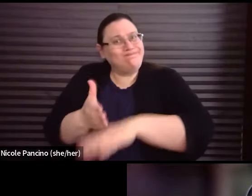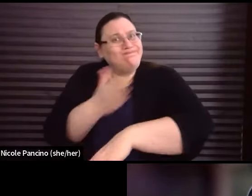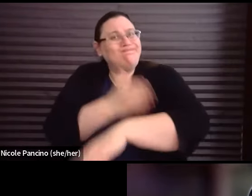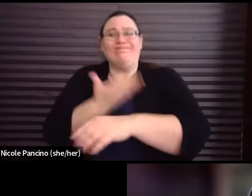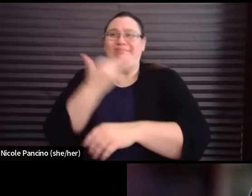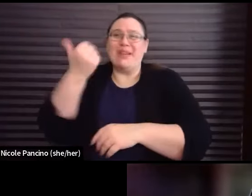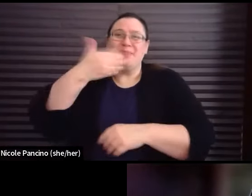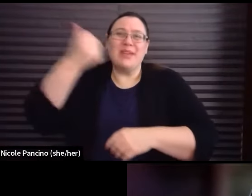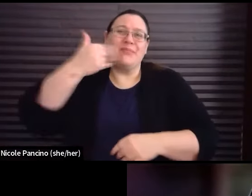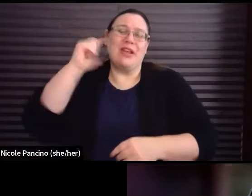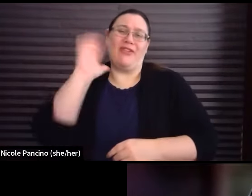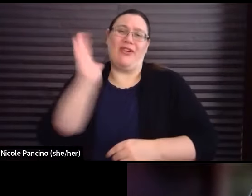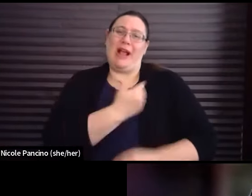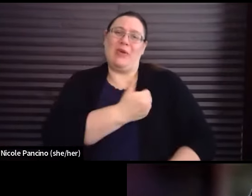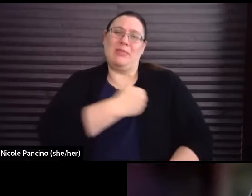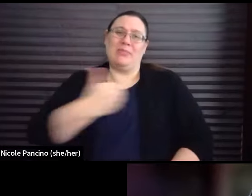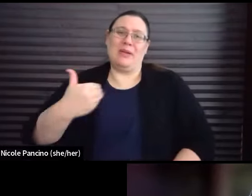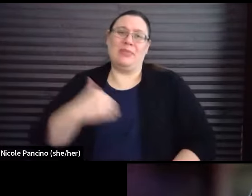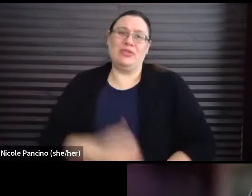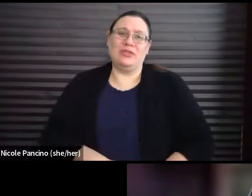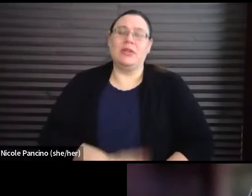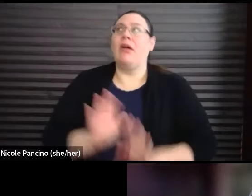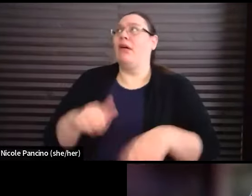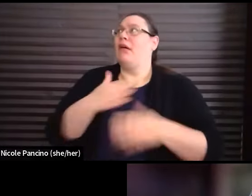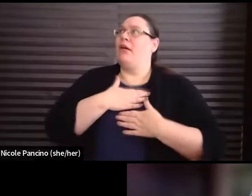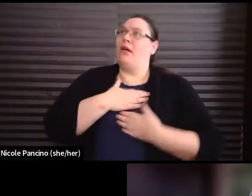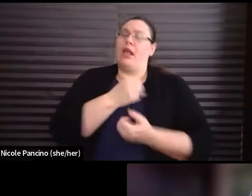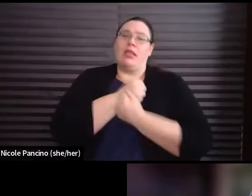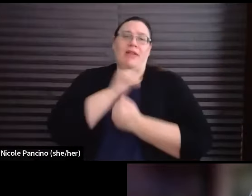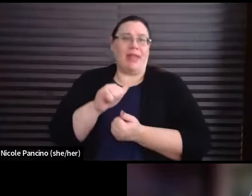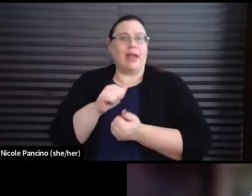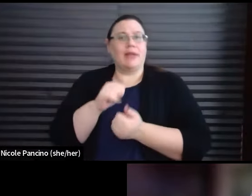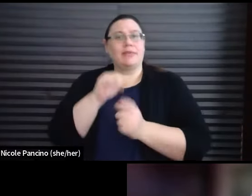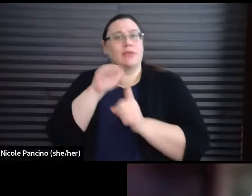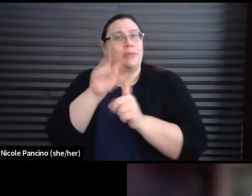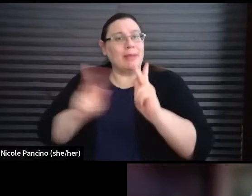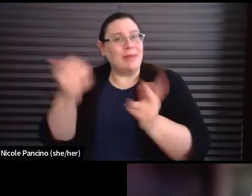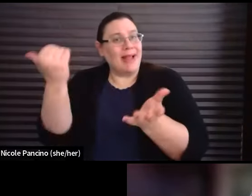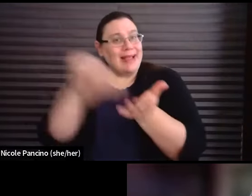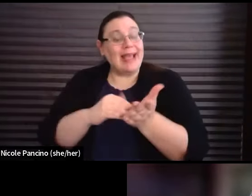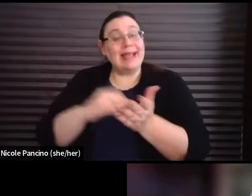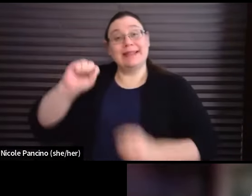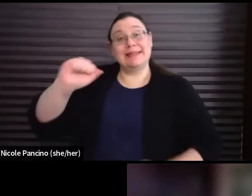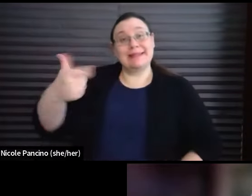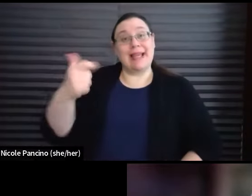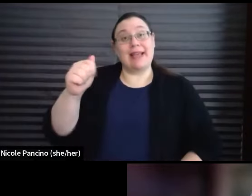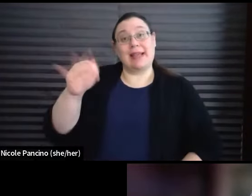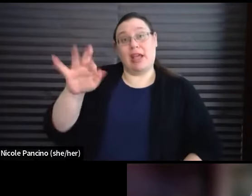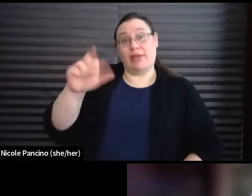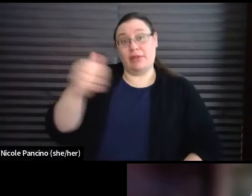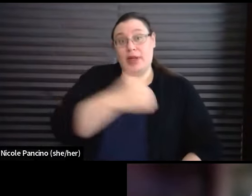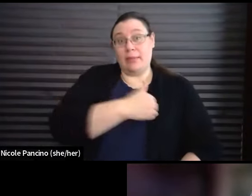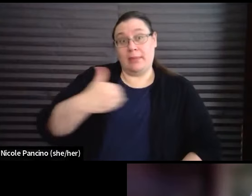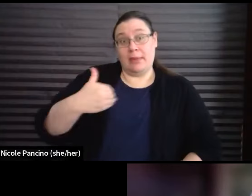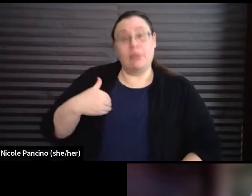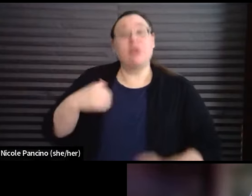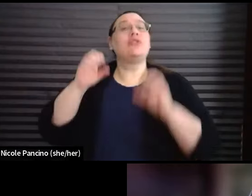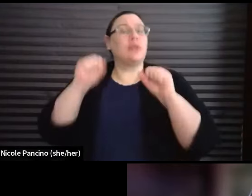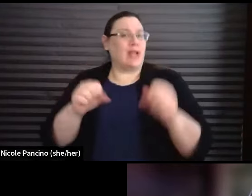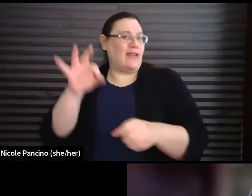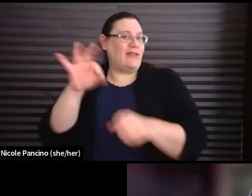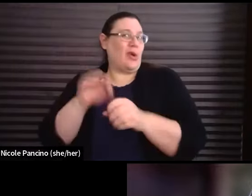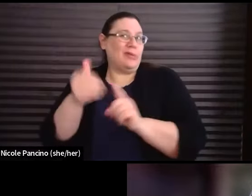love that. Well, as a reminder, once again, SAG-AFTRA members, you can vote on the pending